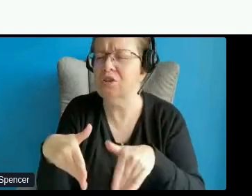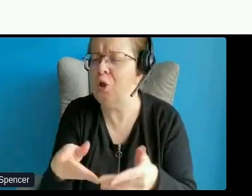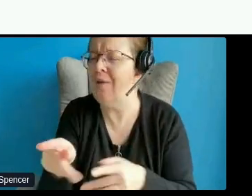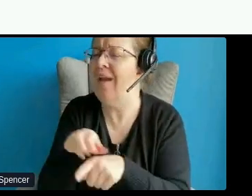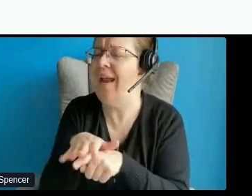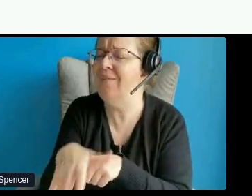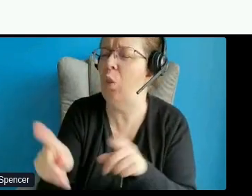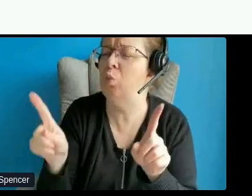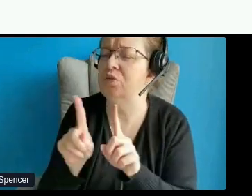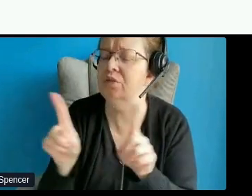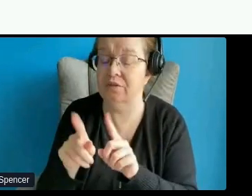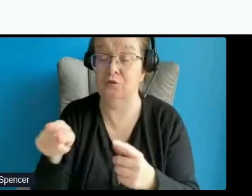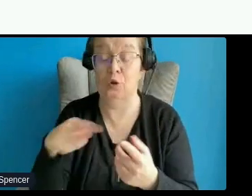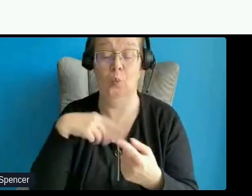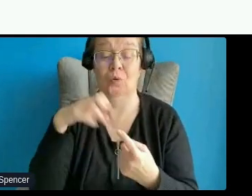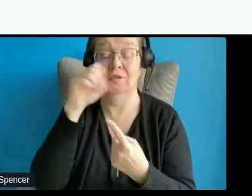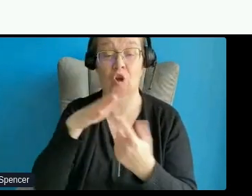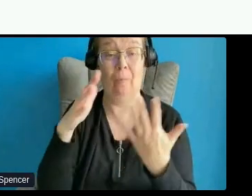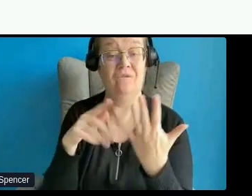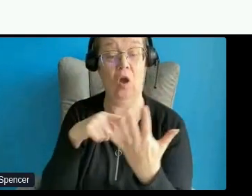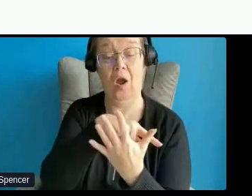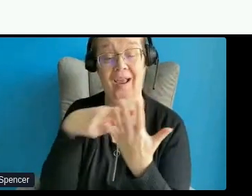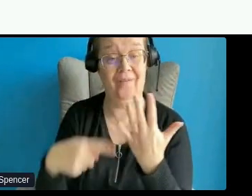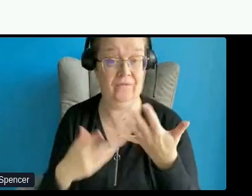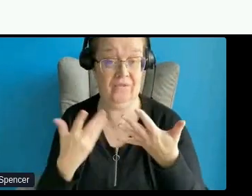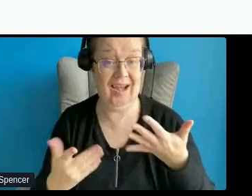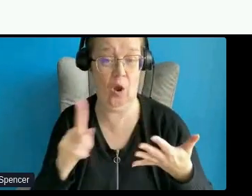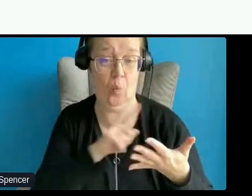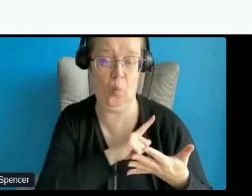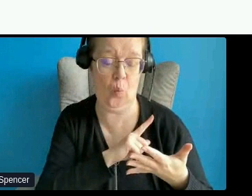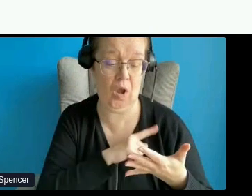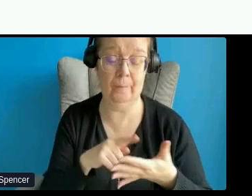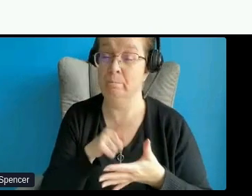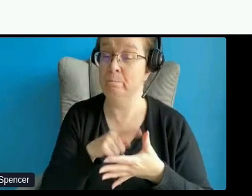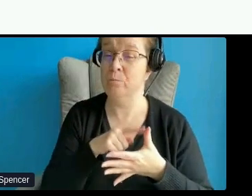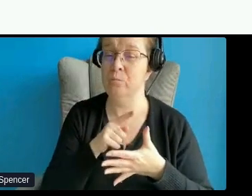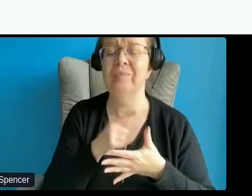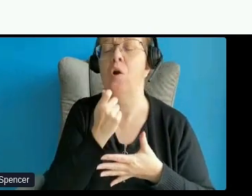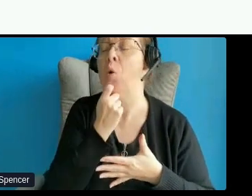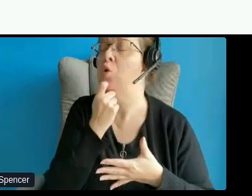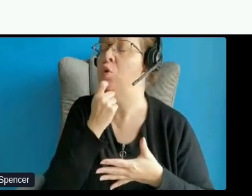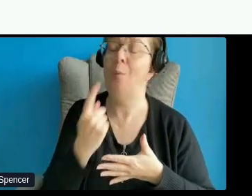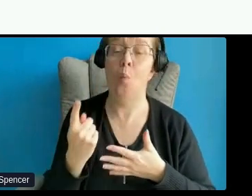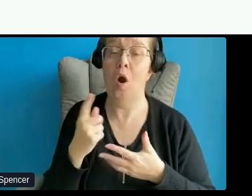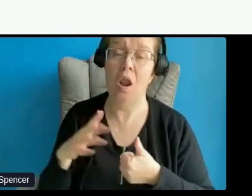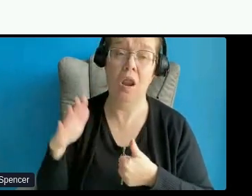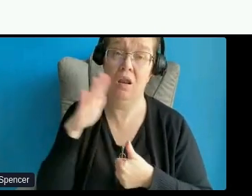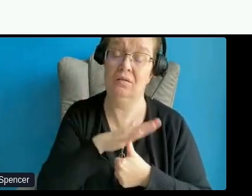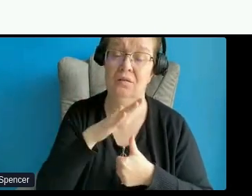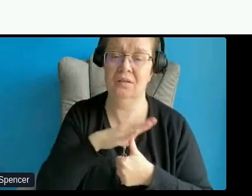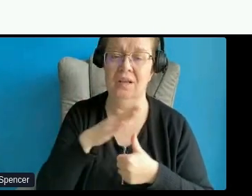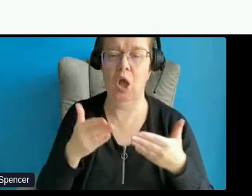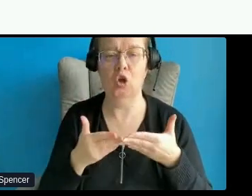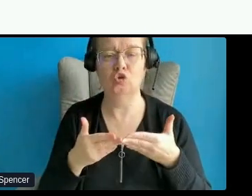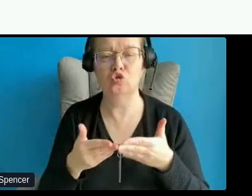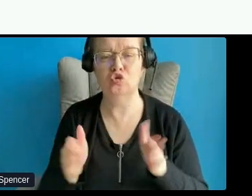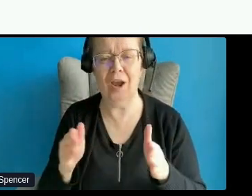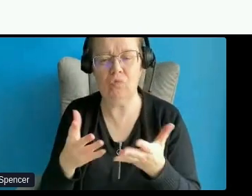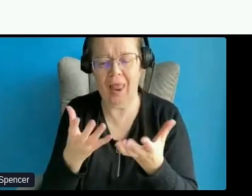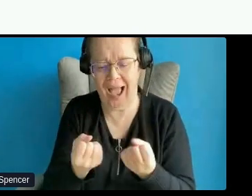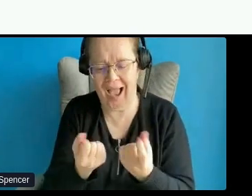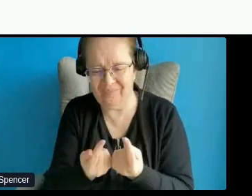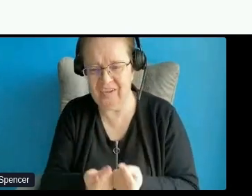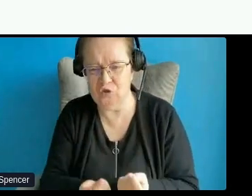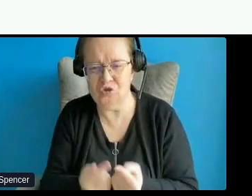go through the top 5 of those now. So the one that was mentioned the most often was the general features and